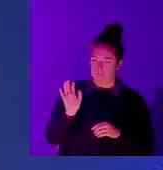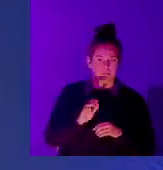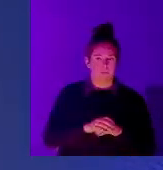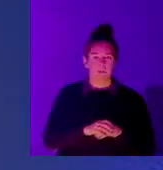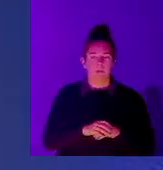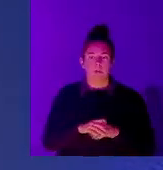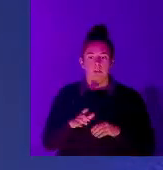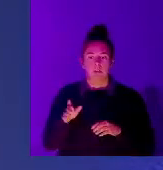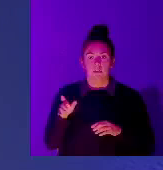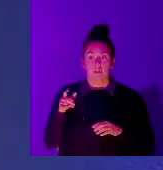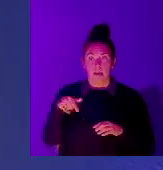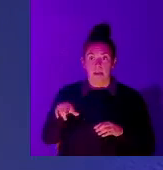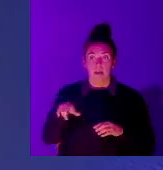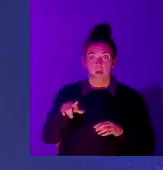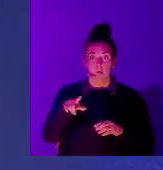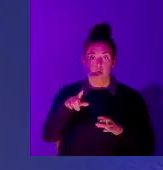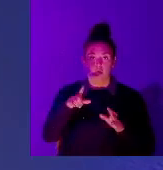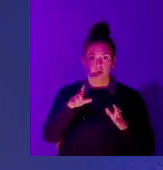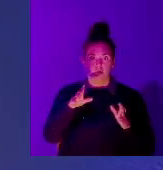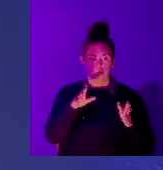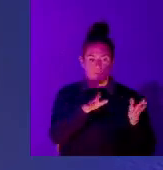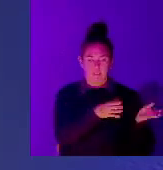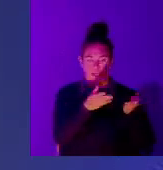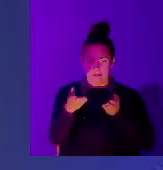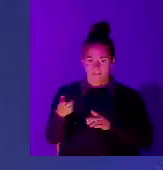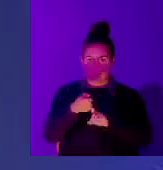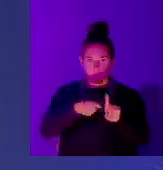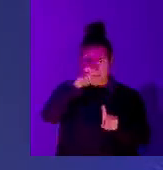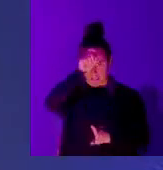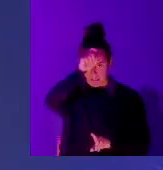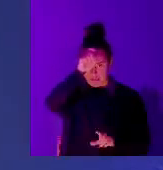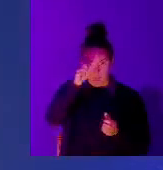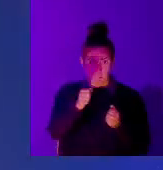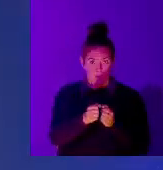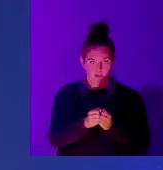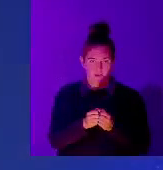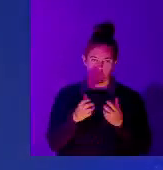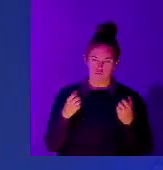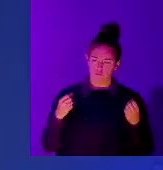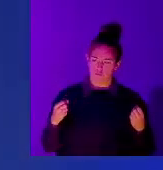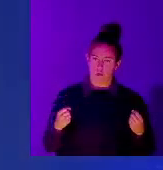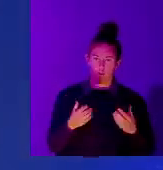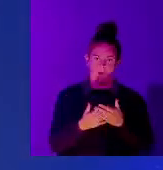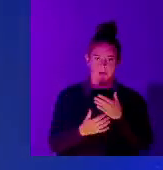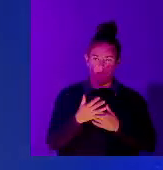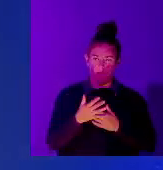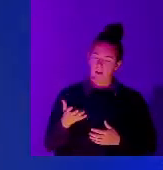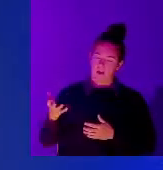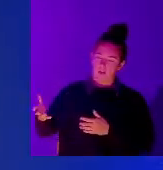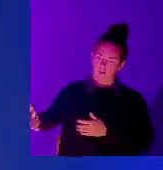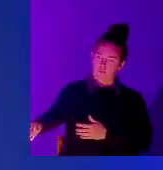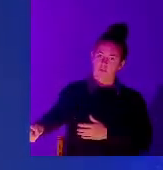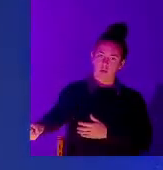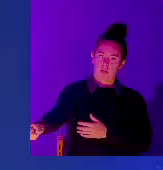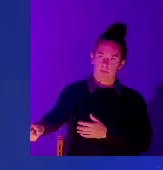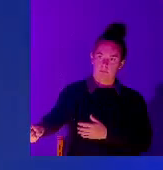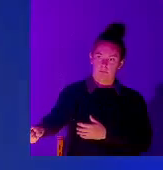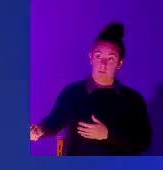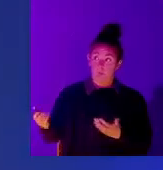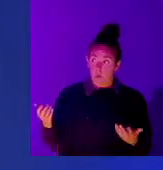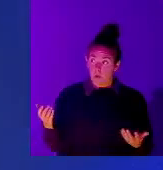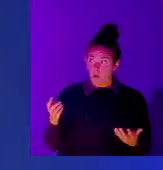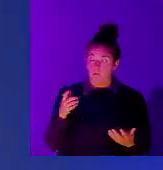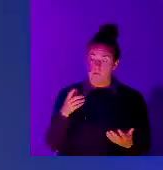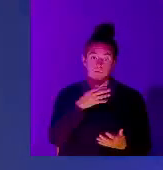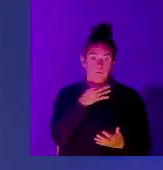Egypt with a mighty hand and an outstretched arm. And does the U.S. have any less reason